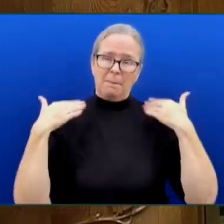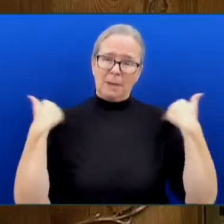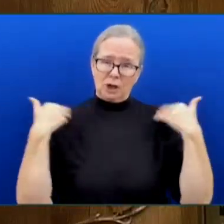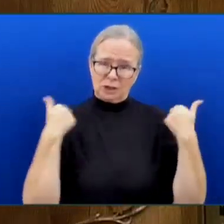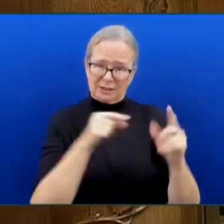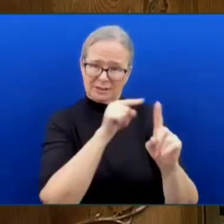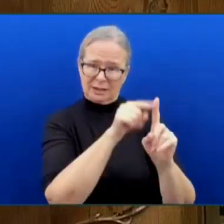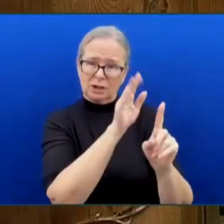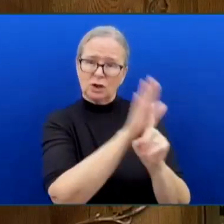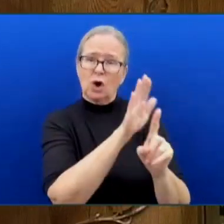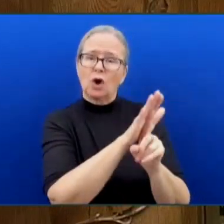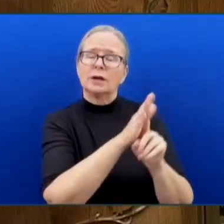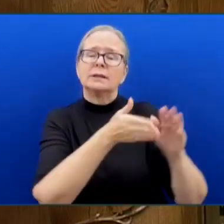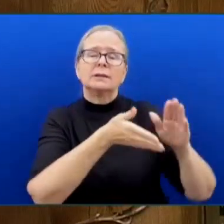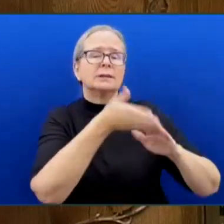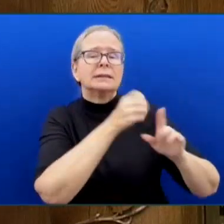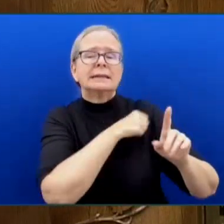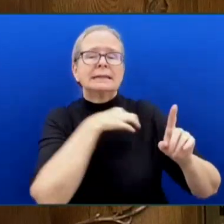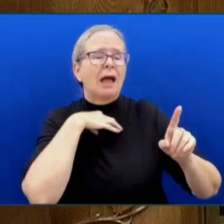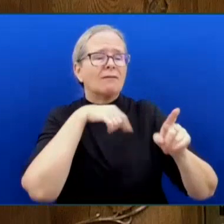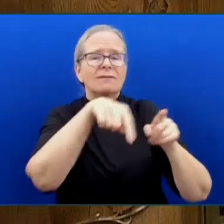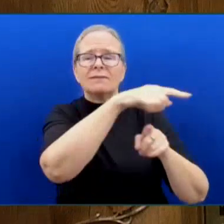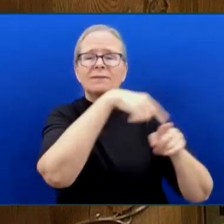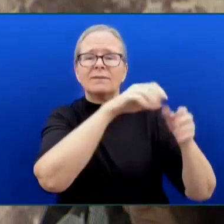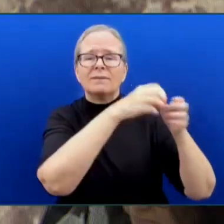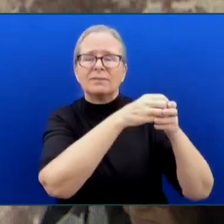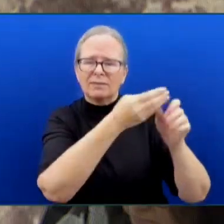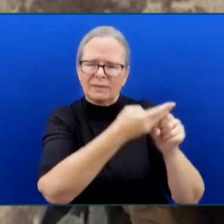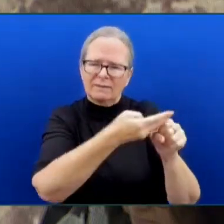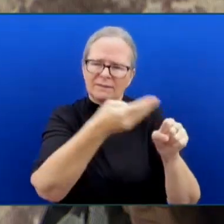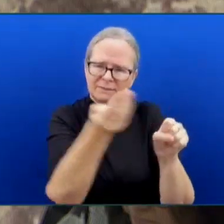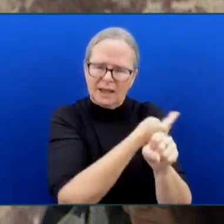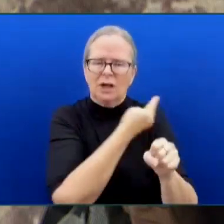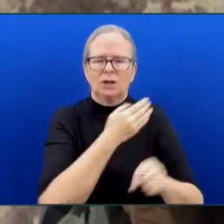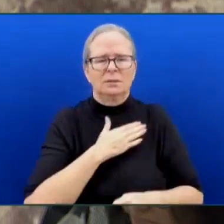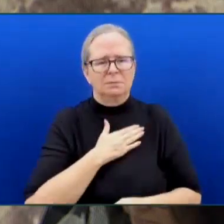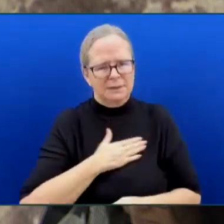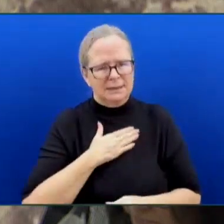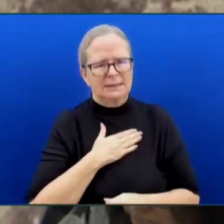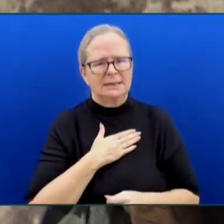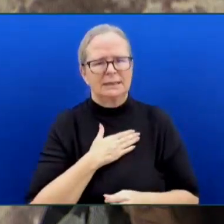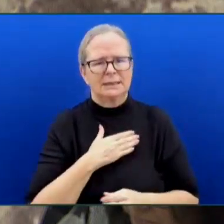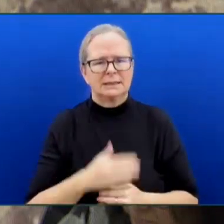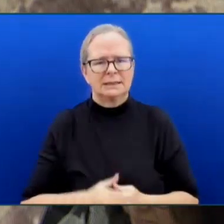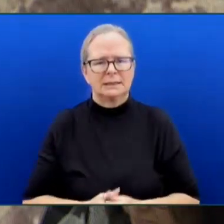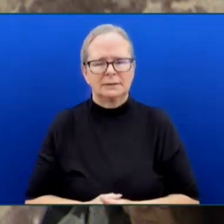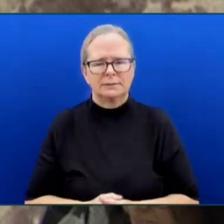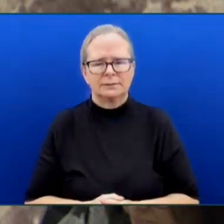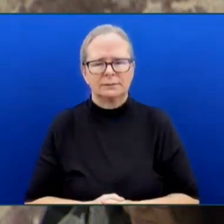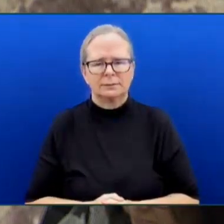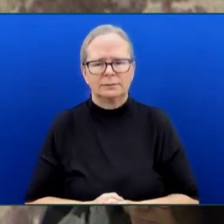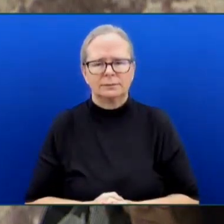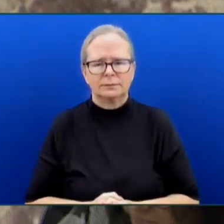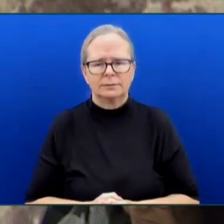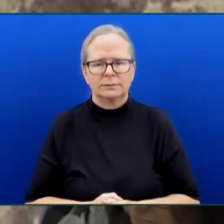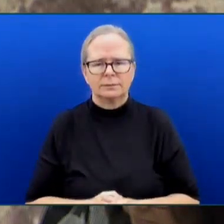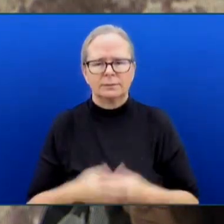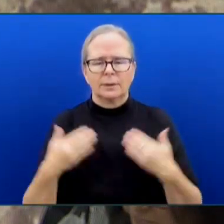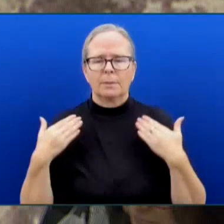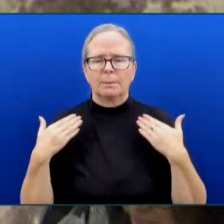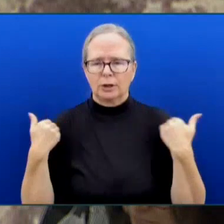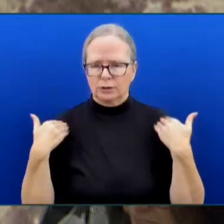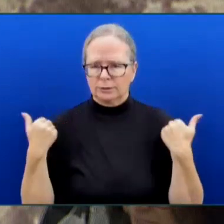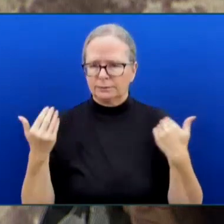Minister. Honourable Speaker, and thank you to the member. Honourable Speaker, as soon as the